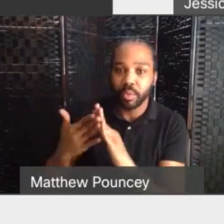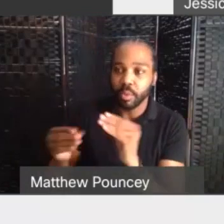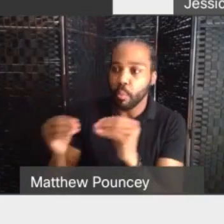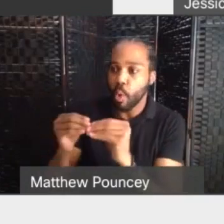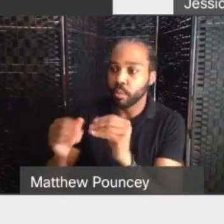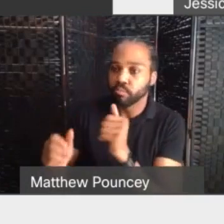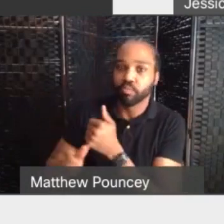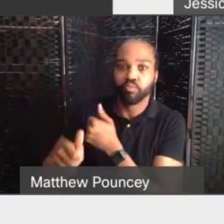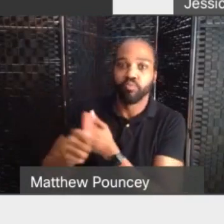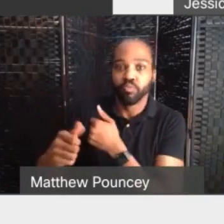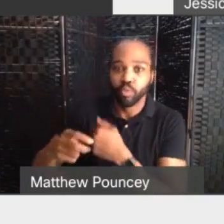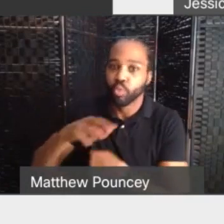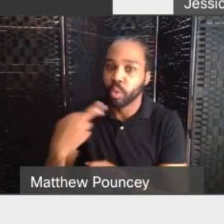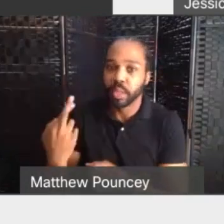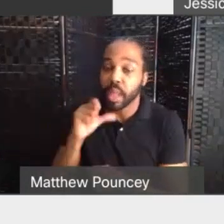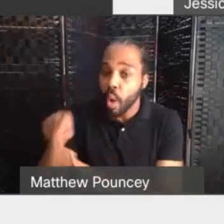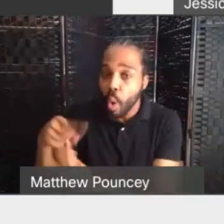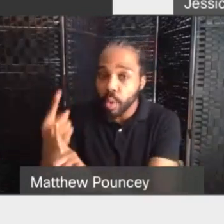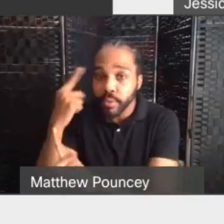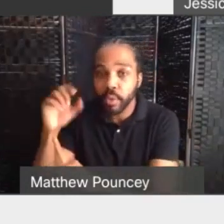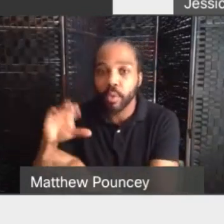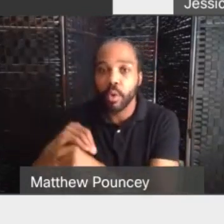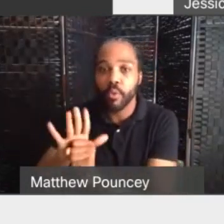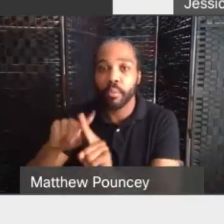only for COVID, but also for adverse outcomes.